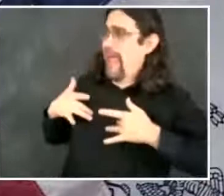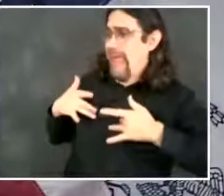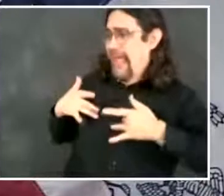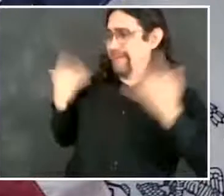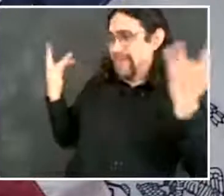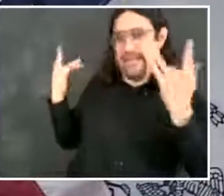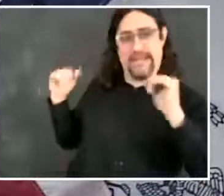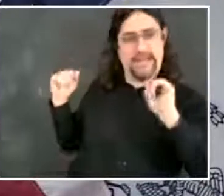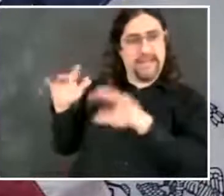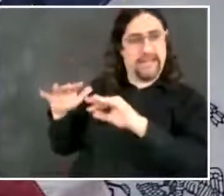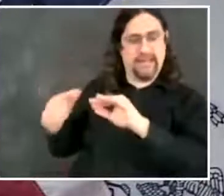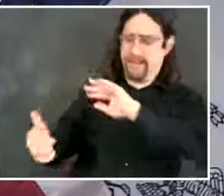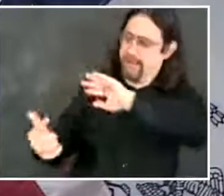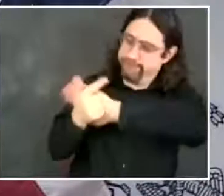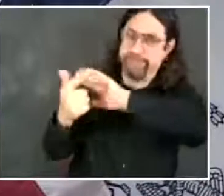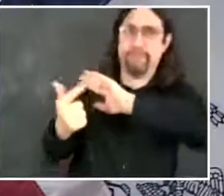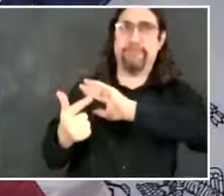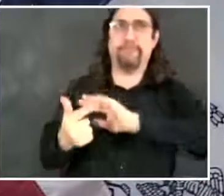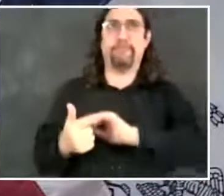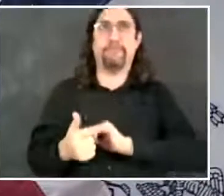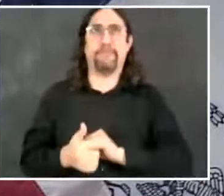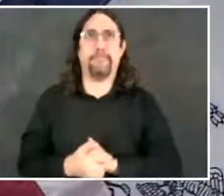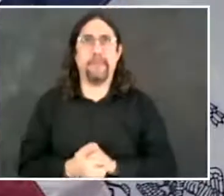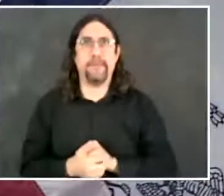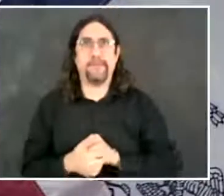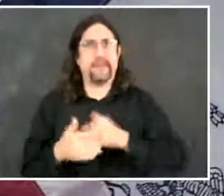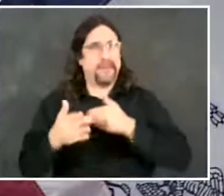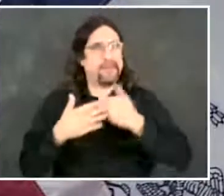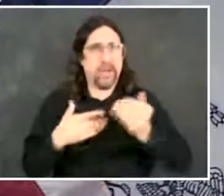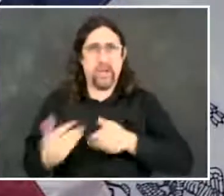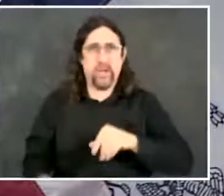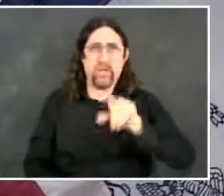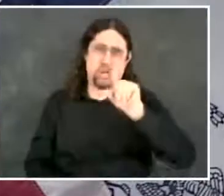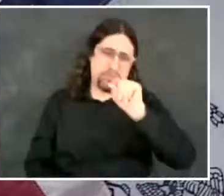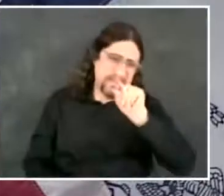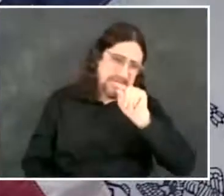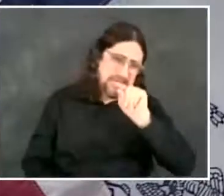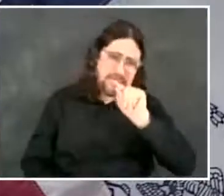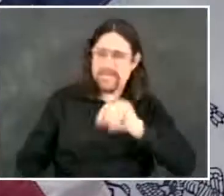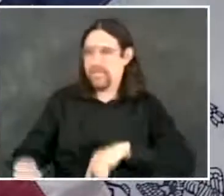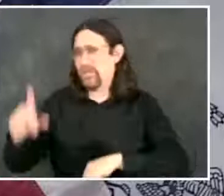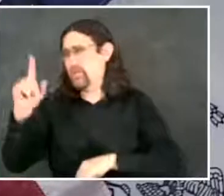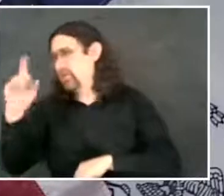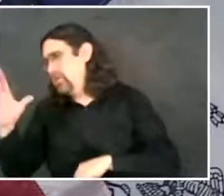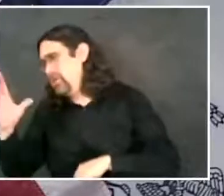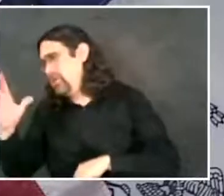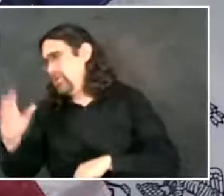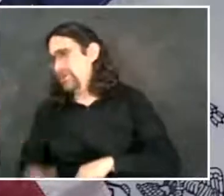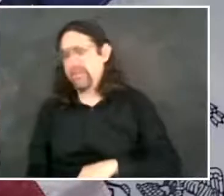people or 100 people or 1,000 people, it's not going to be allowed. So the point is, if you gather,